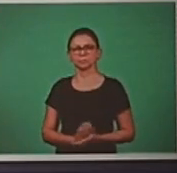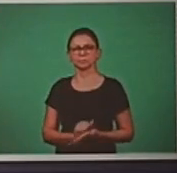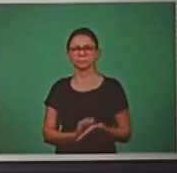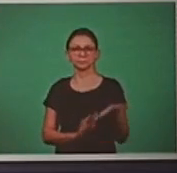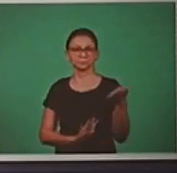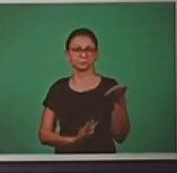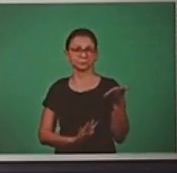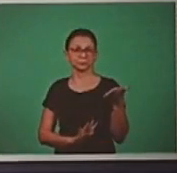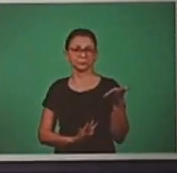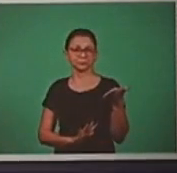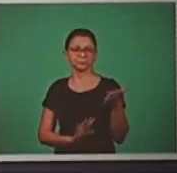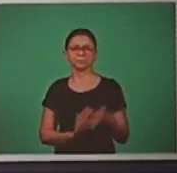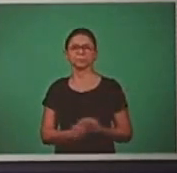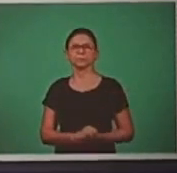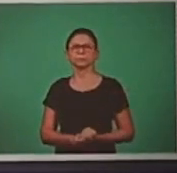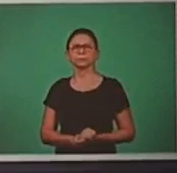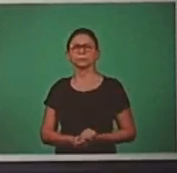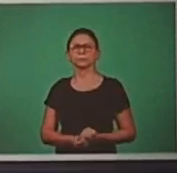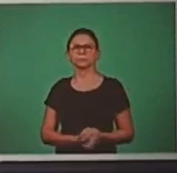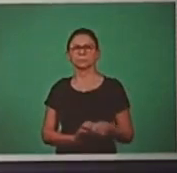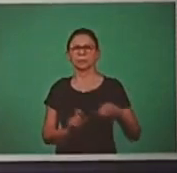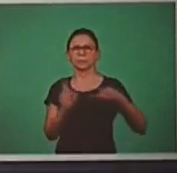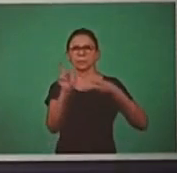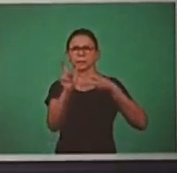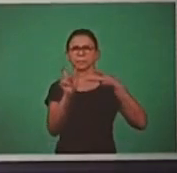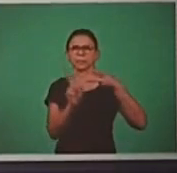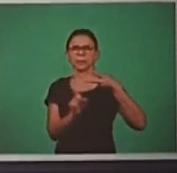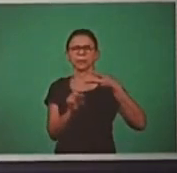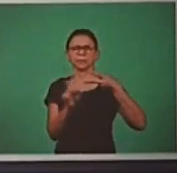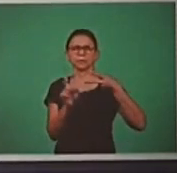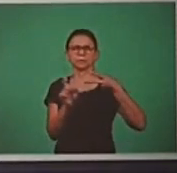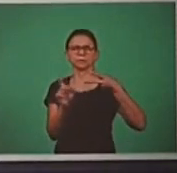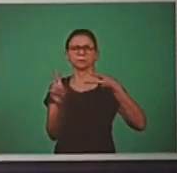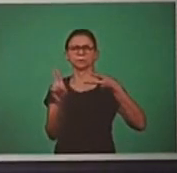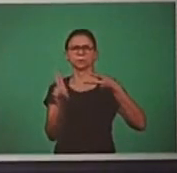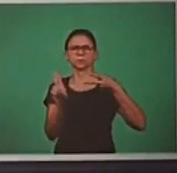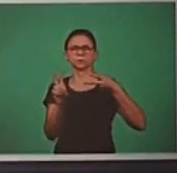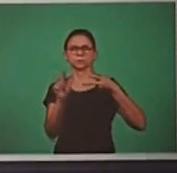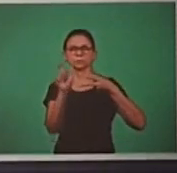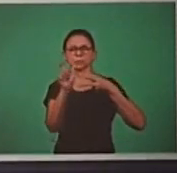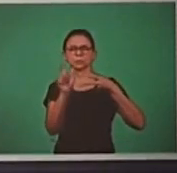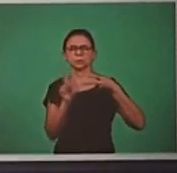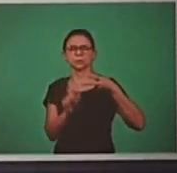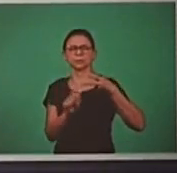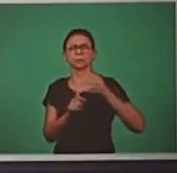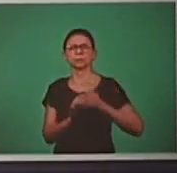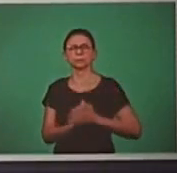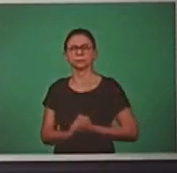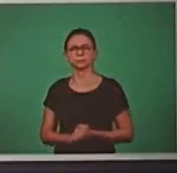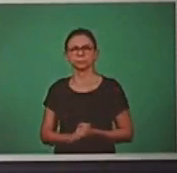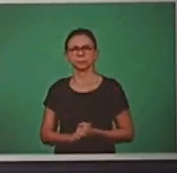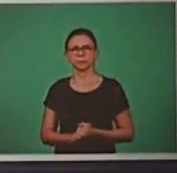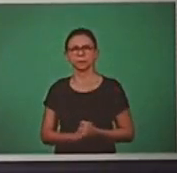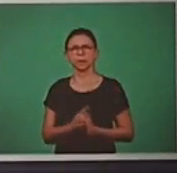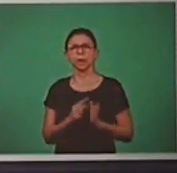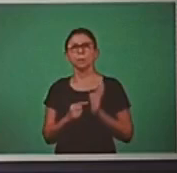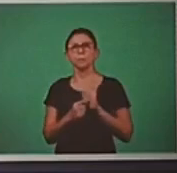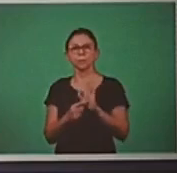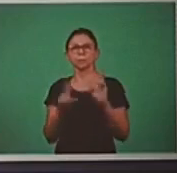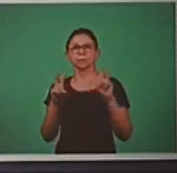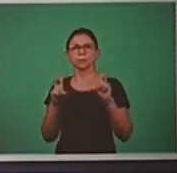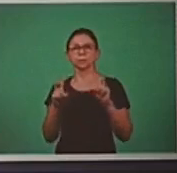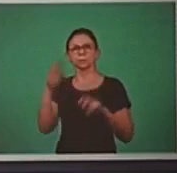our task is going to be, using two words, mention the reasons or the